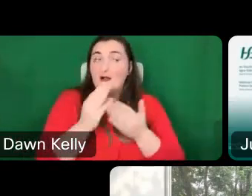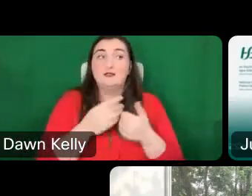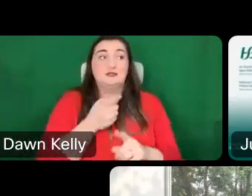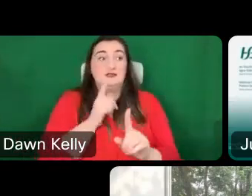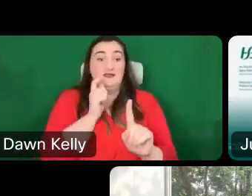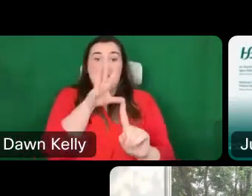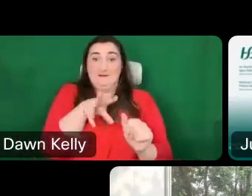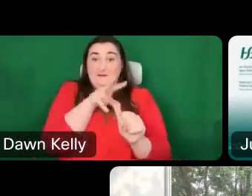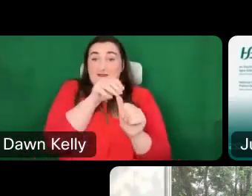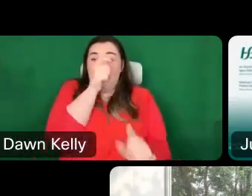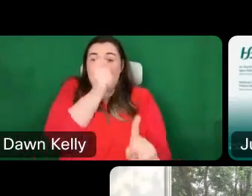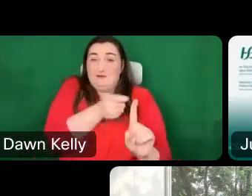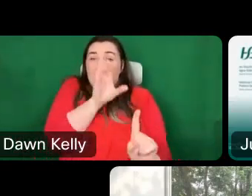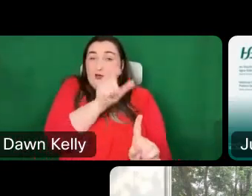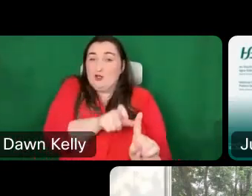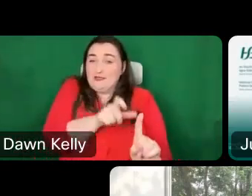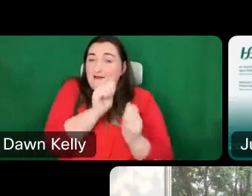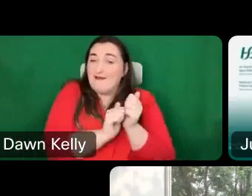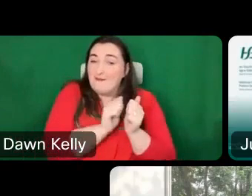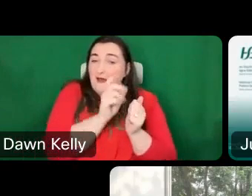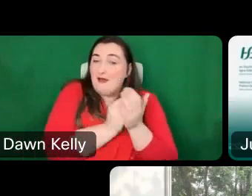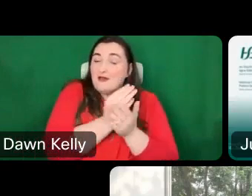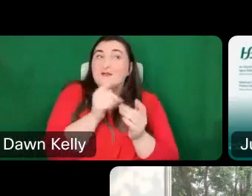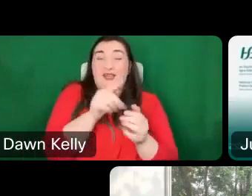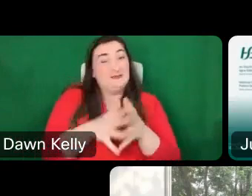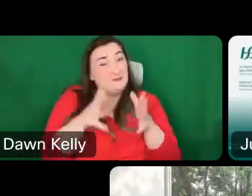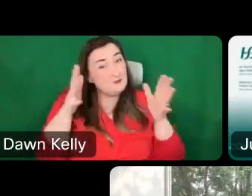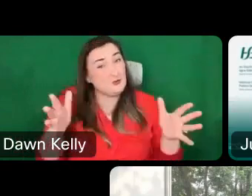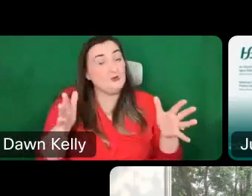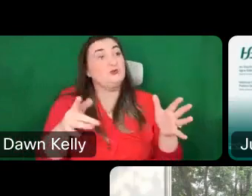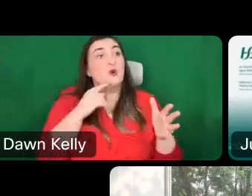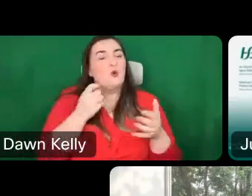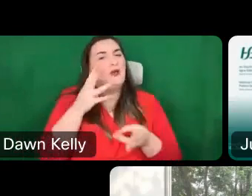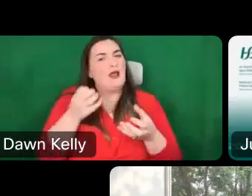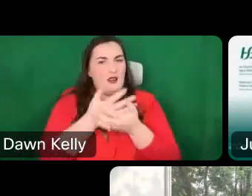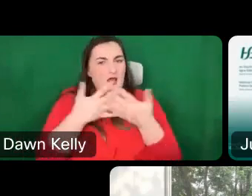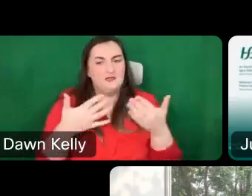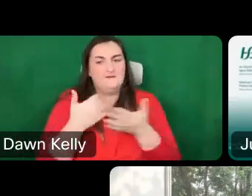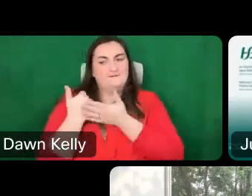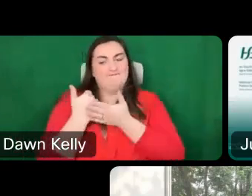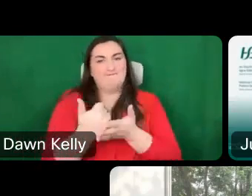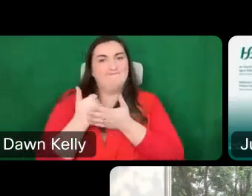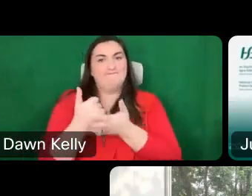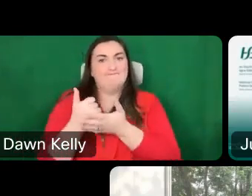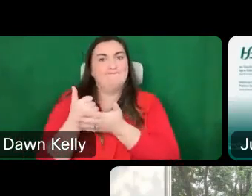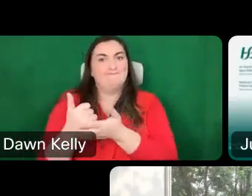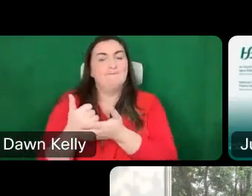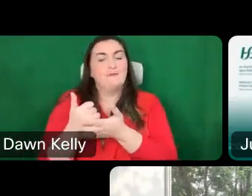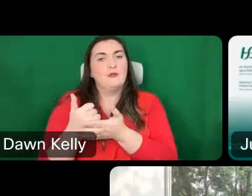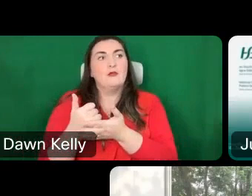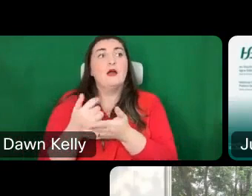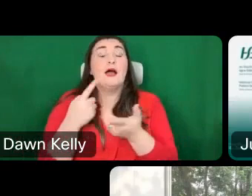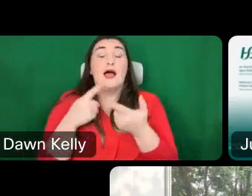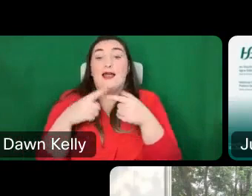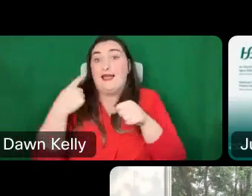person aspect, which is huge. So there'll be a lot of support required. And I mean, again, as I